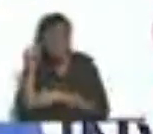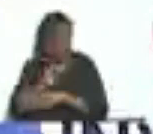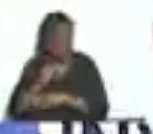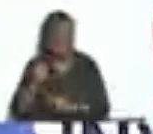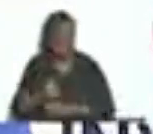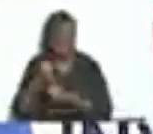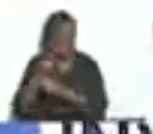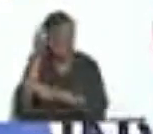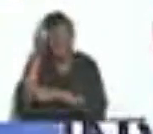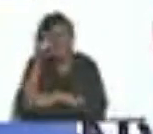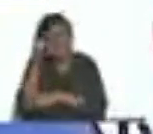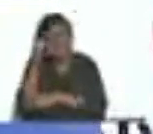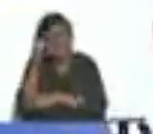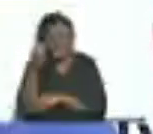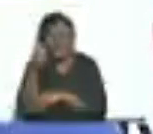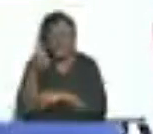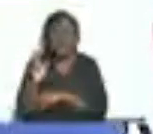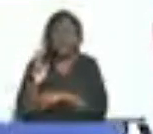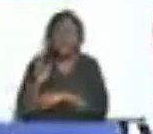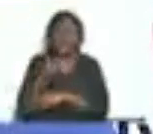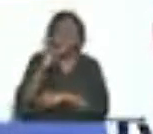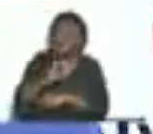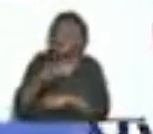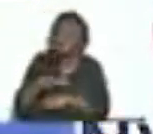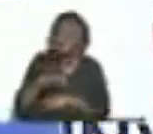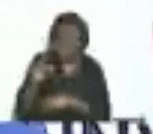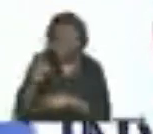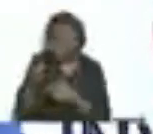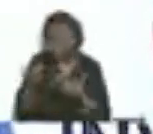the concept. We have to find, though,